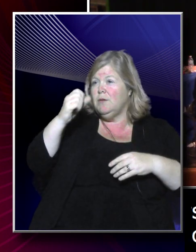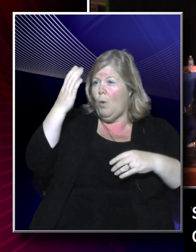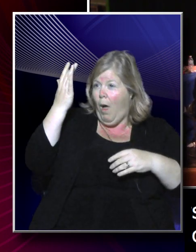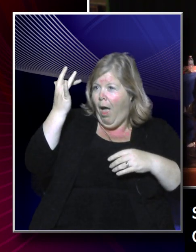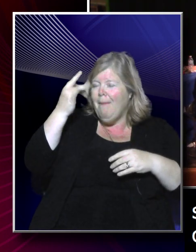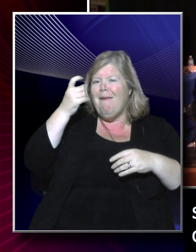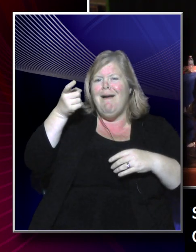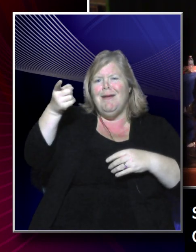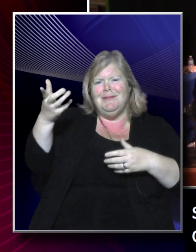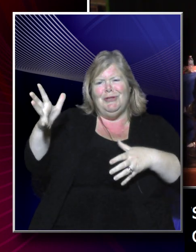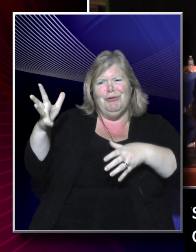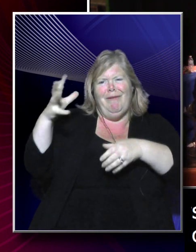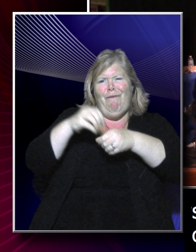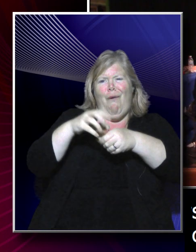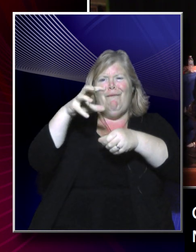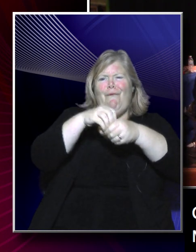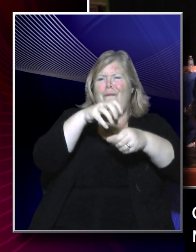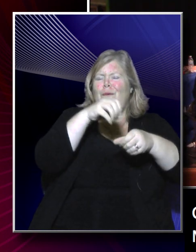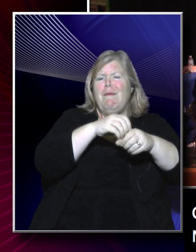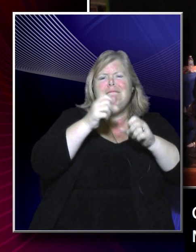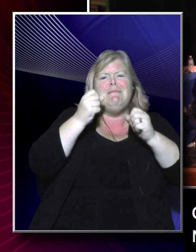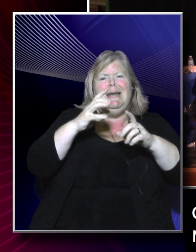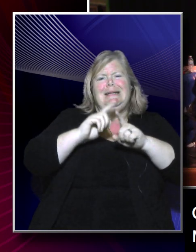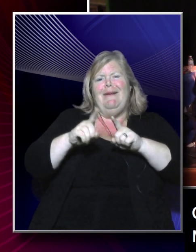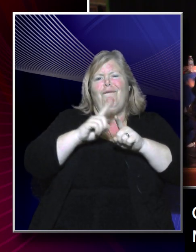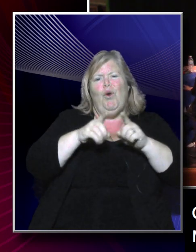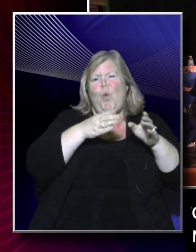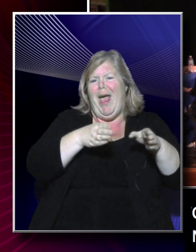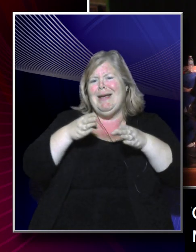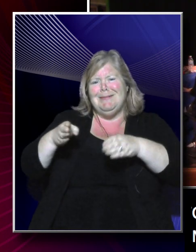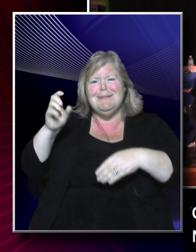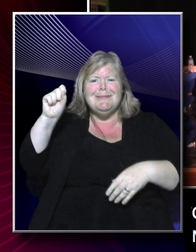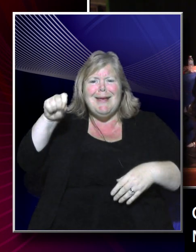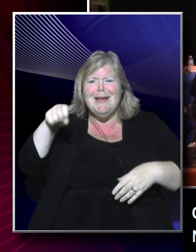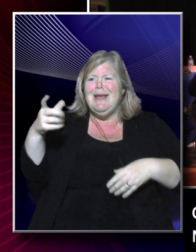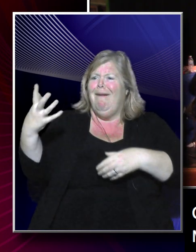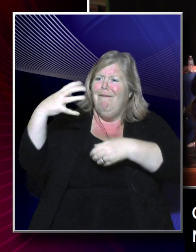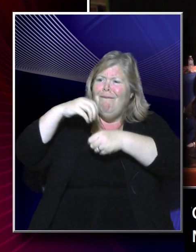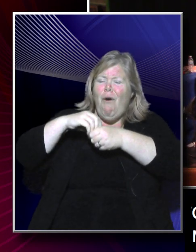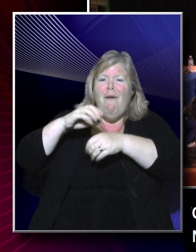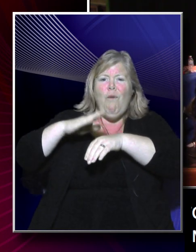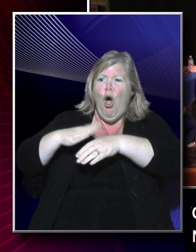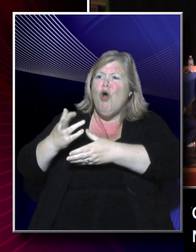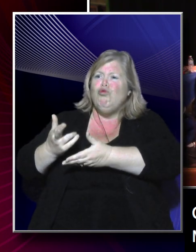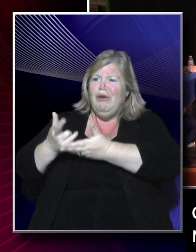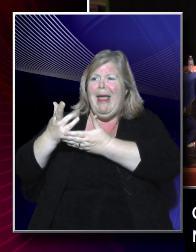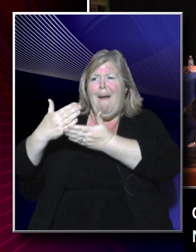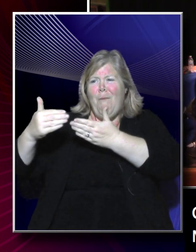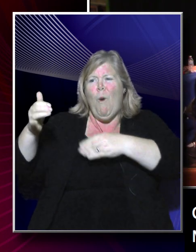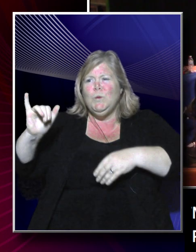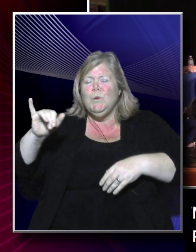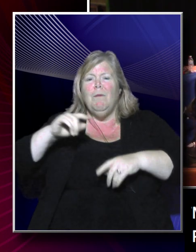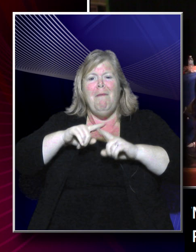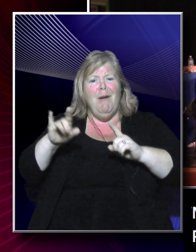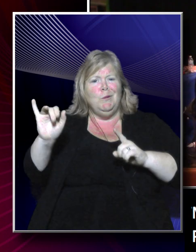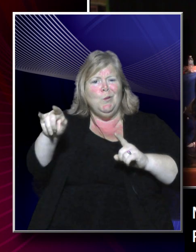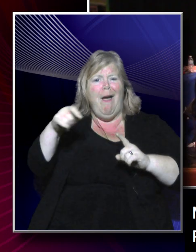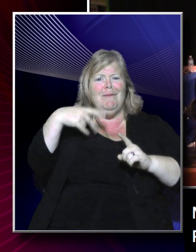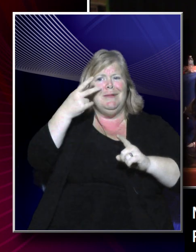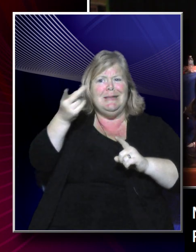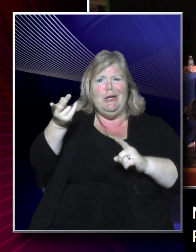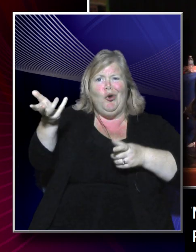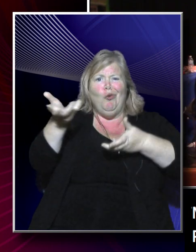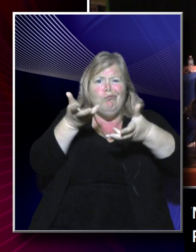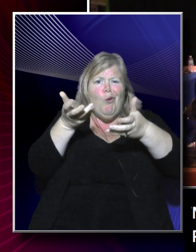has been involved in many different ways. She is involved on the rehabilitation side, certainly, but I have seen her work with